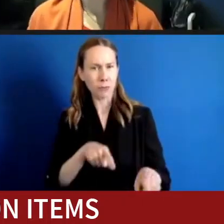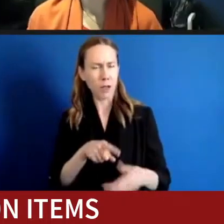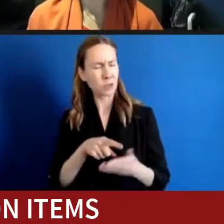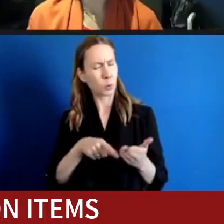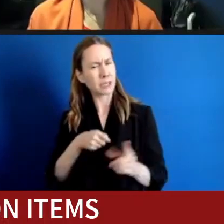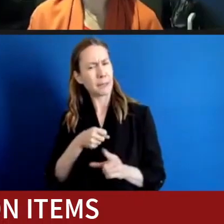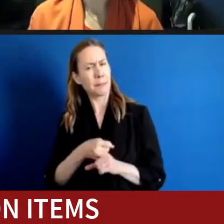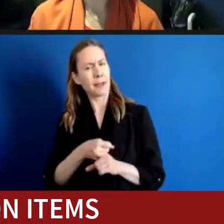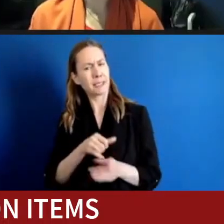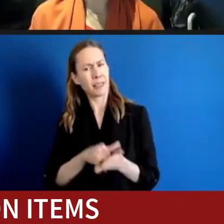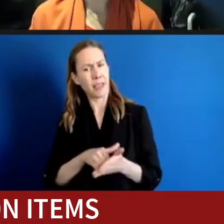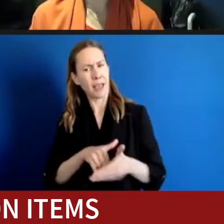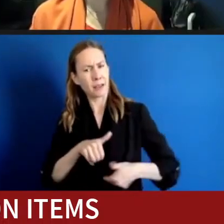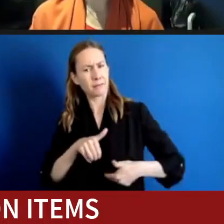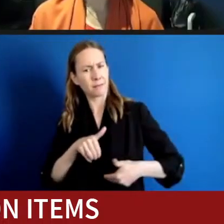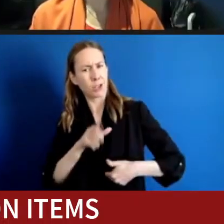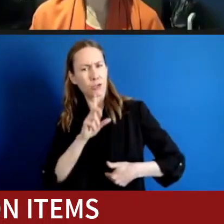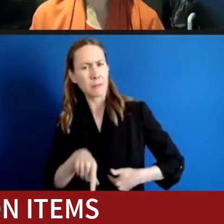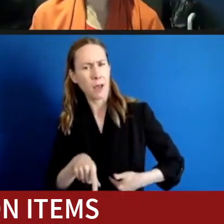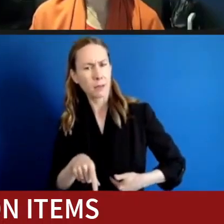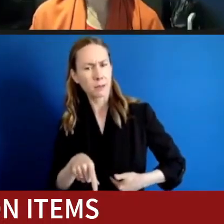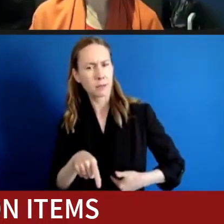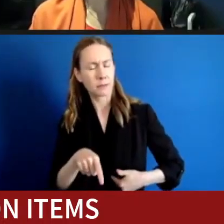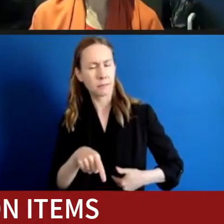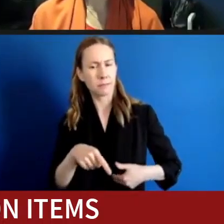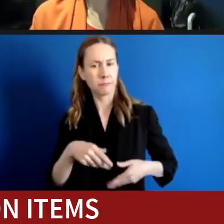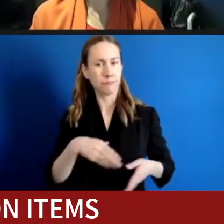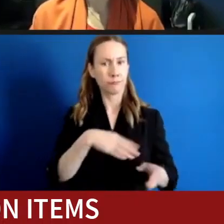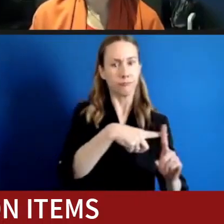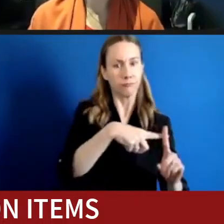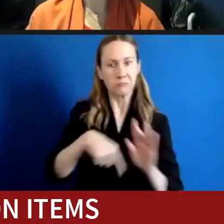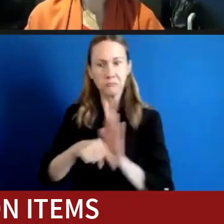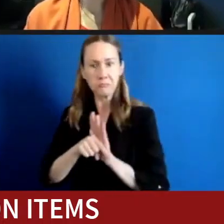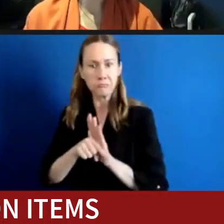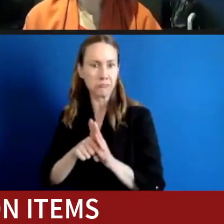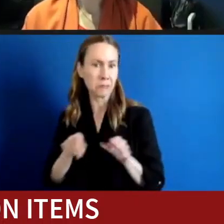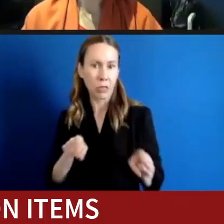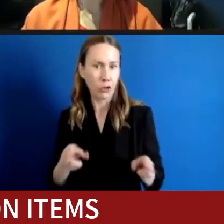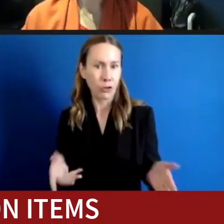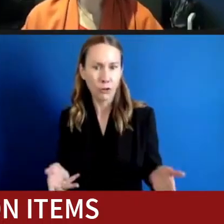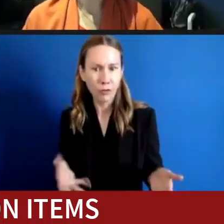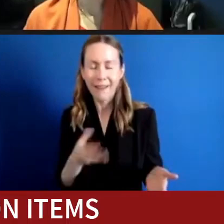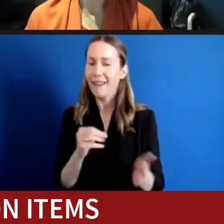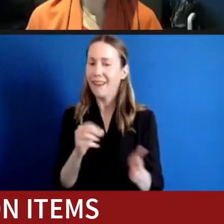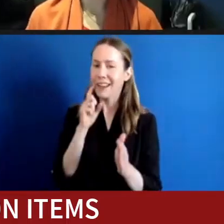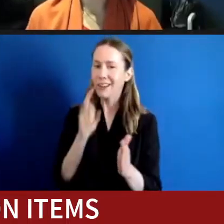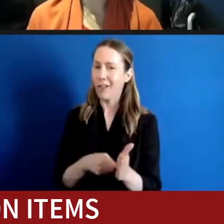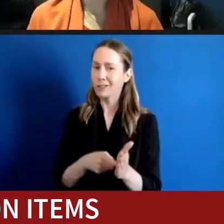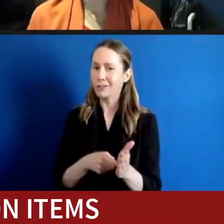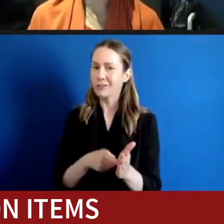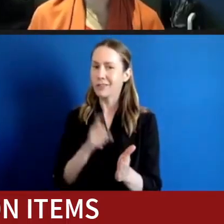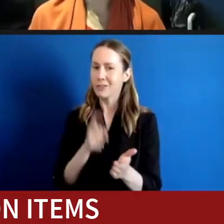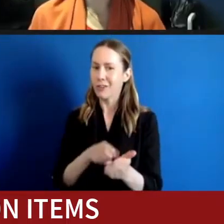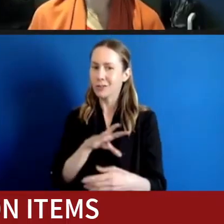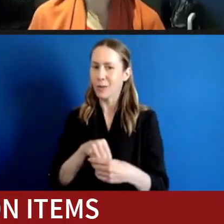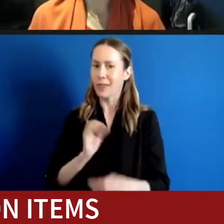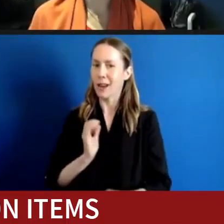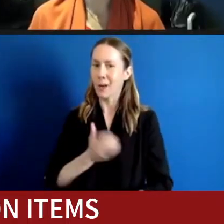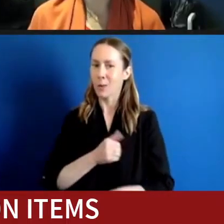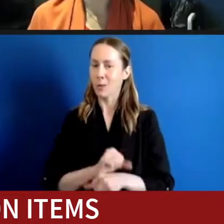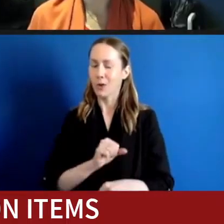responses? One way or another, and then acknowledging that in the work that we do, that